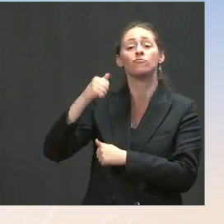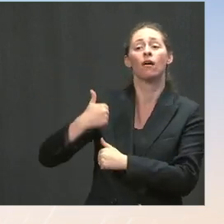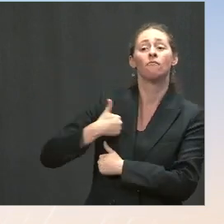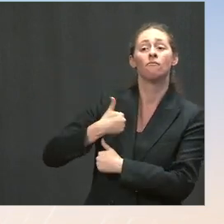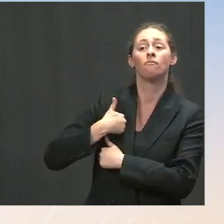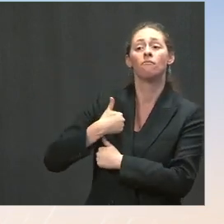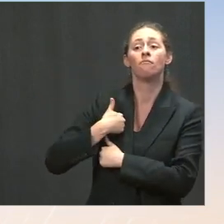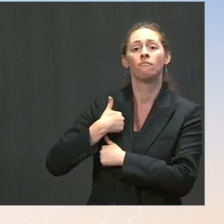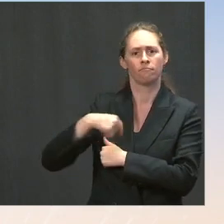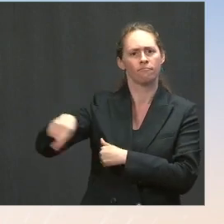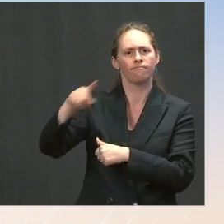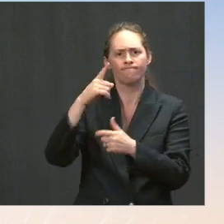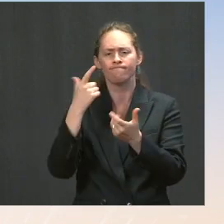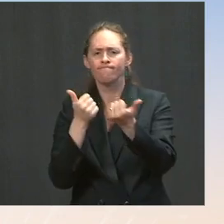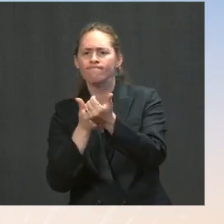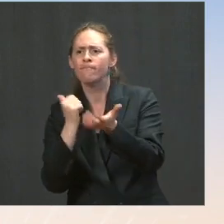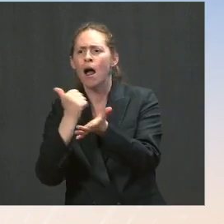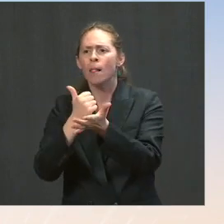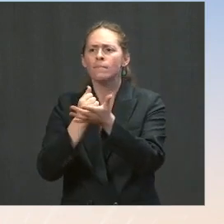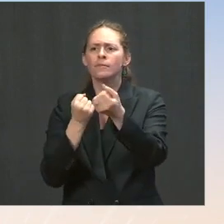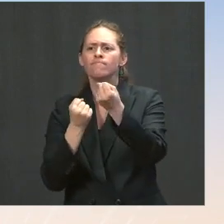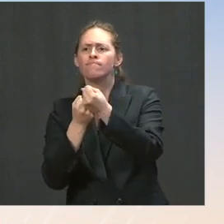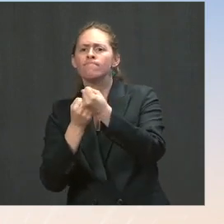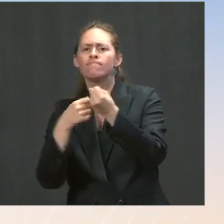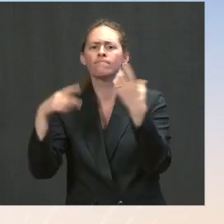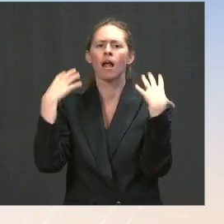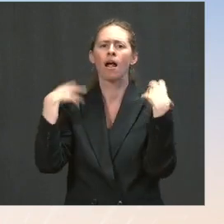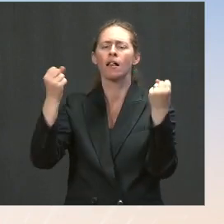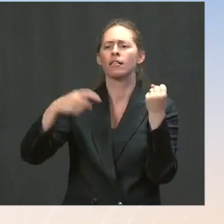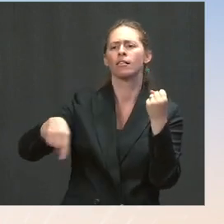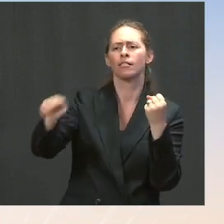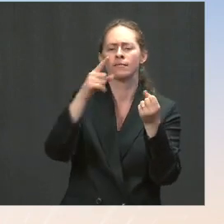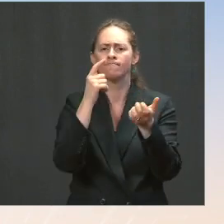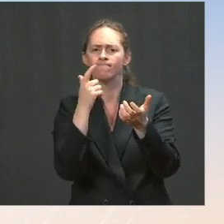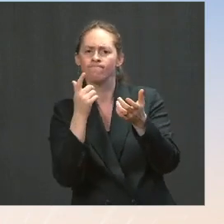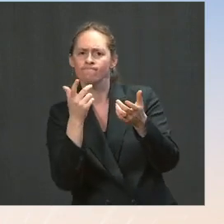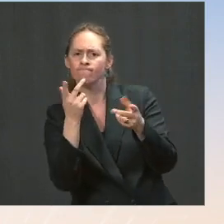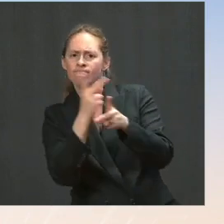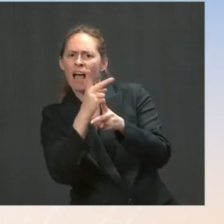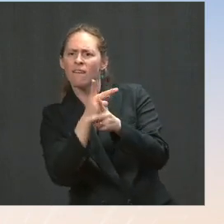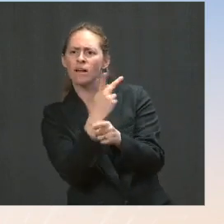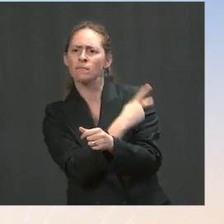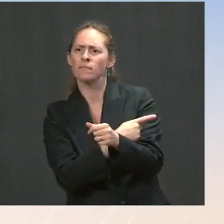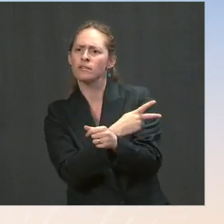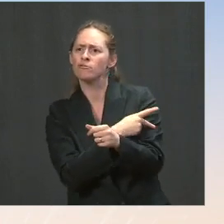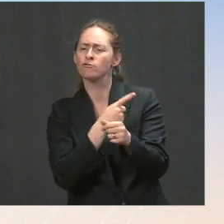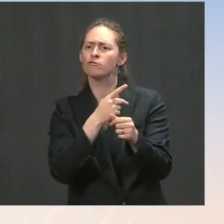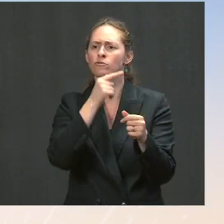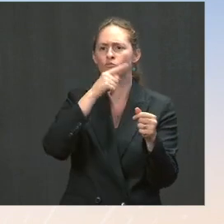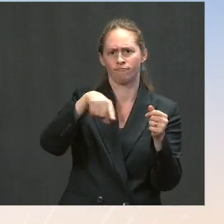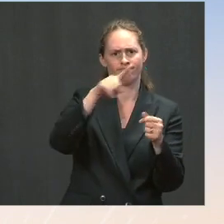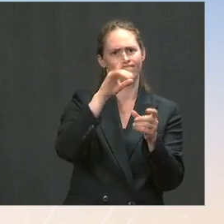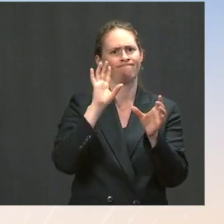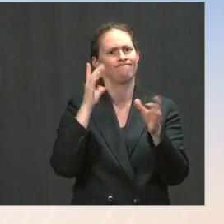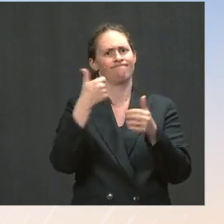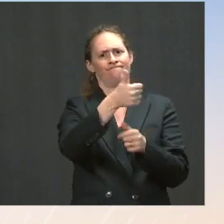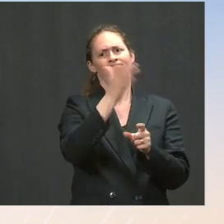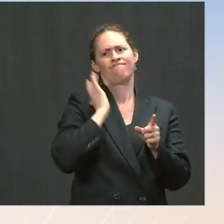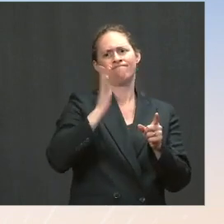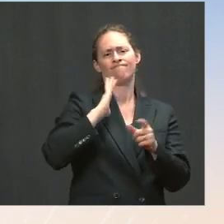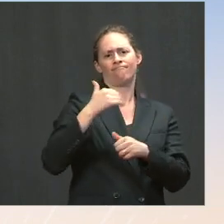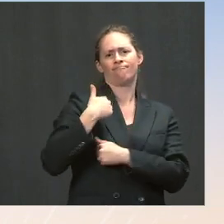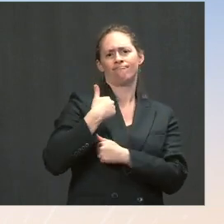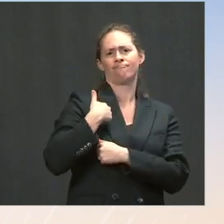health officials and to patients who are some of the men and women who served our country bravely as parts